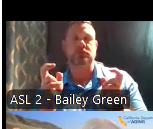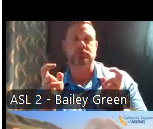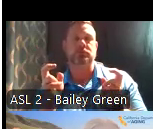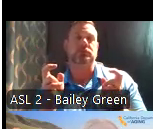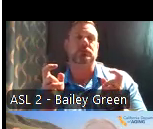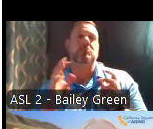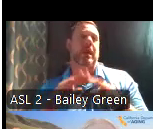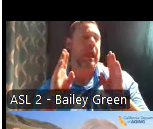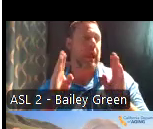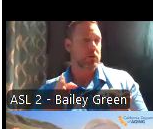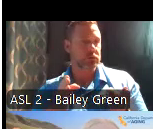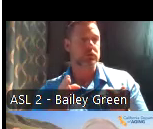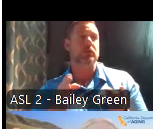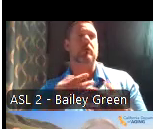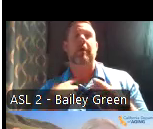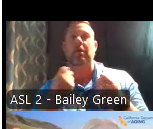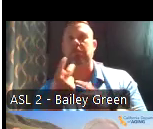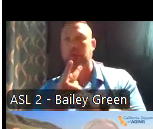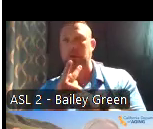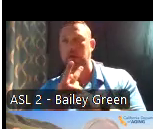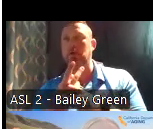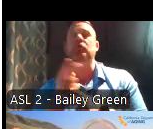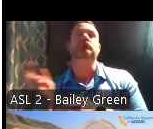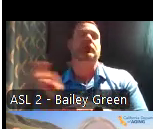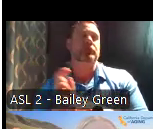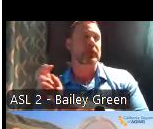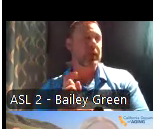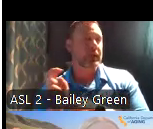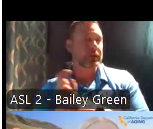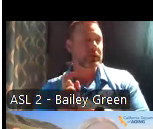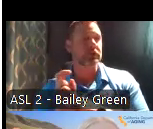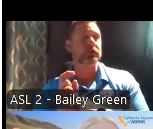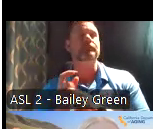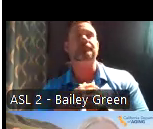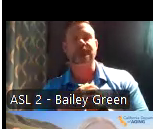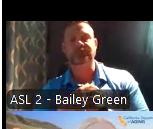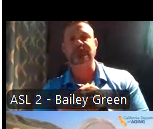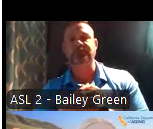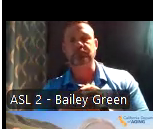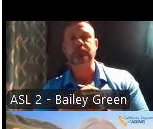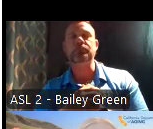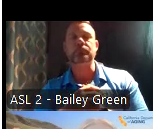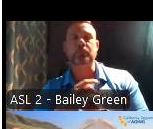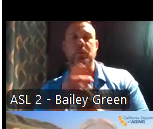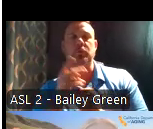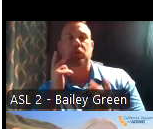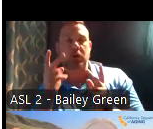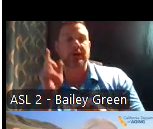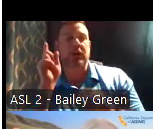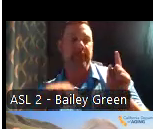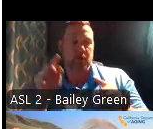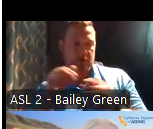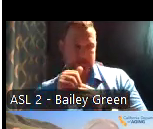as housing, healthcare, transportation, et cetera. So looking to bring in diverse